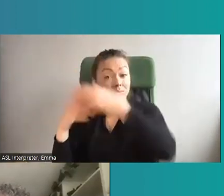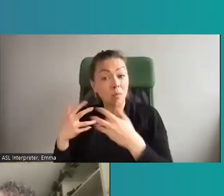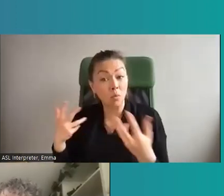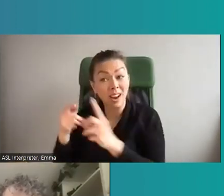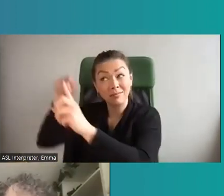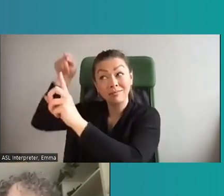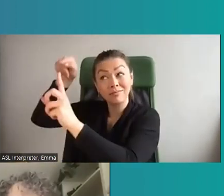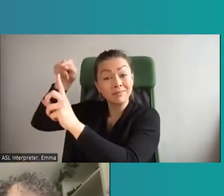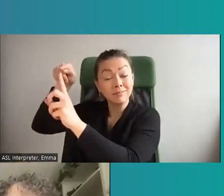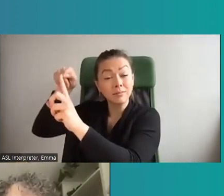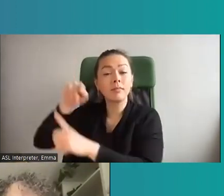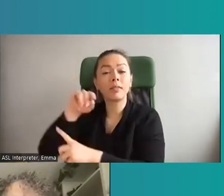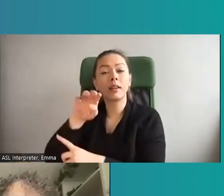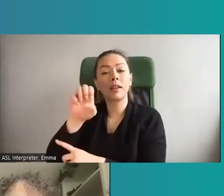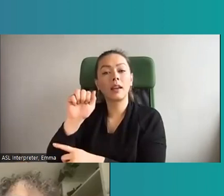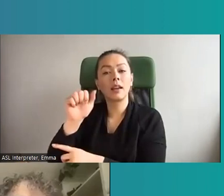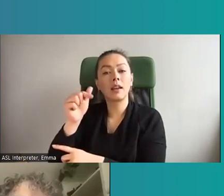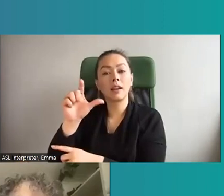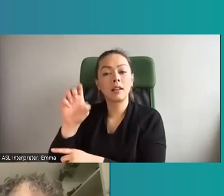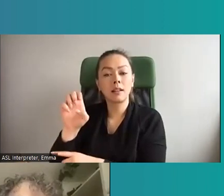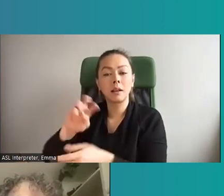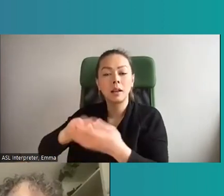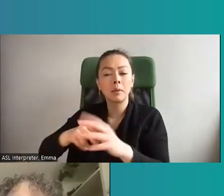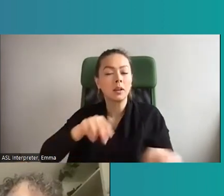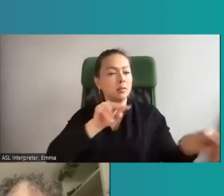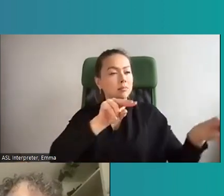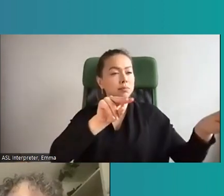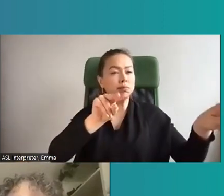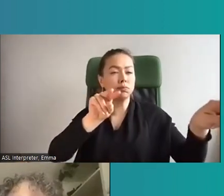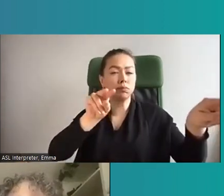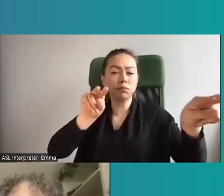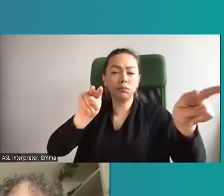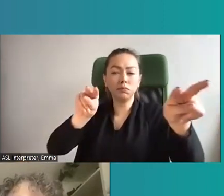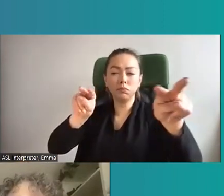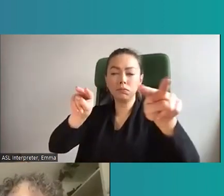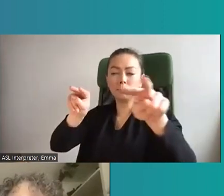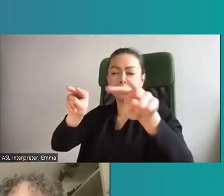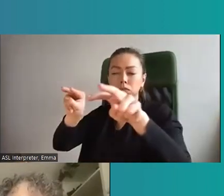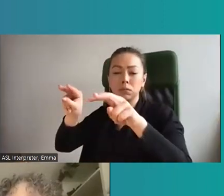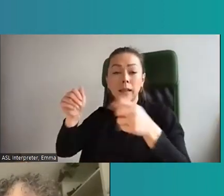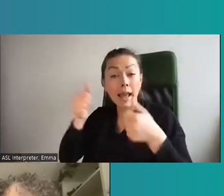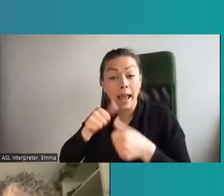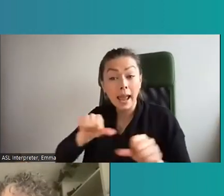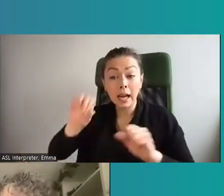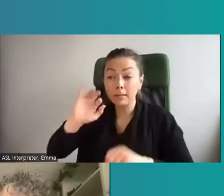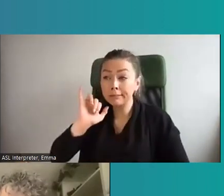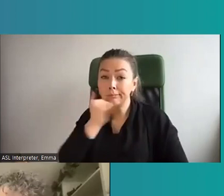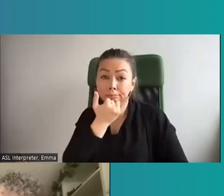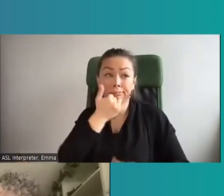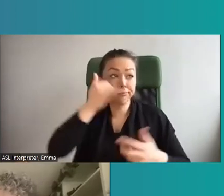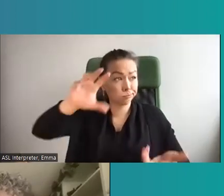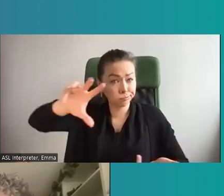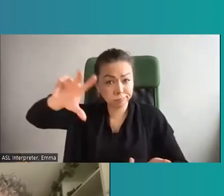And so we give thanks to all of the trees, all of the forest, because also within the forest is all of